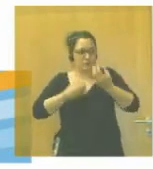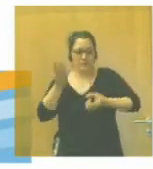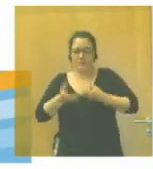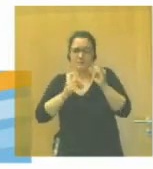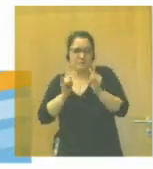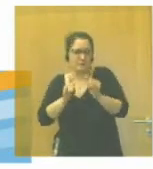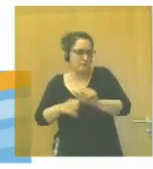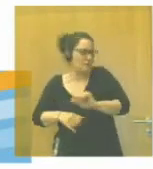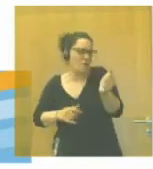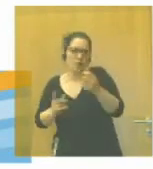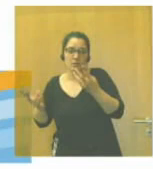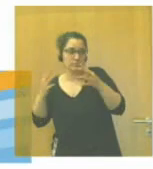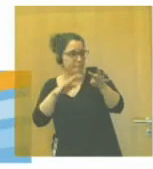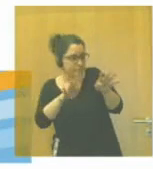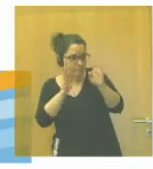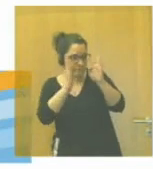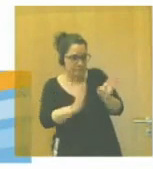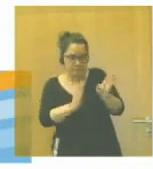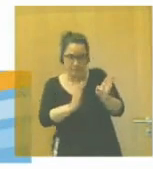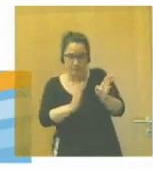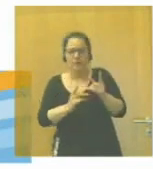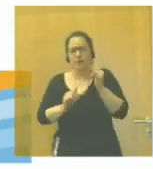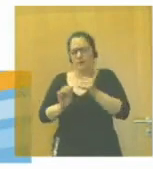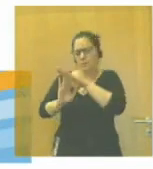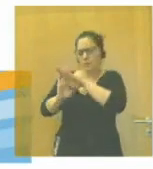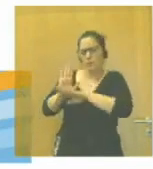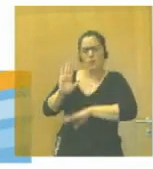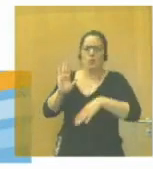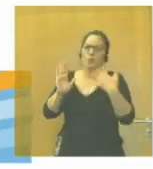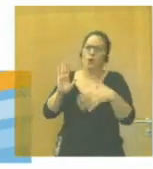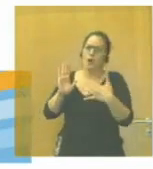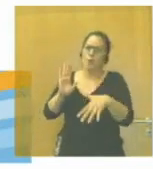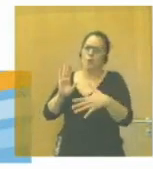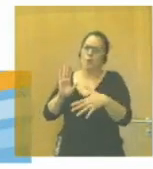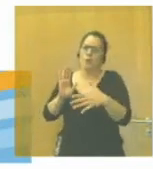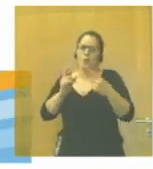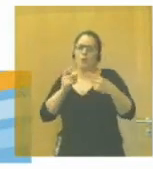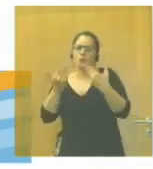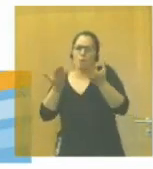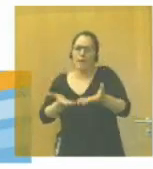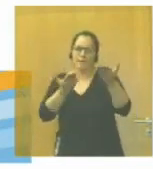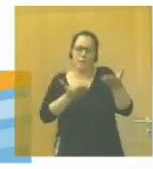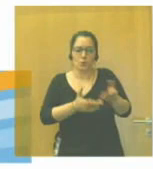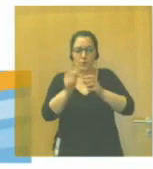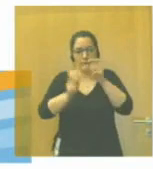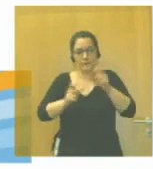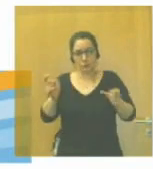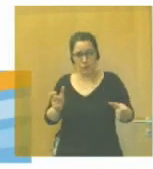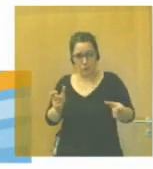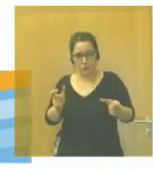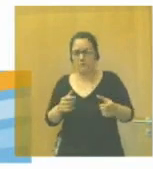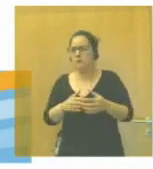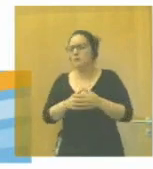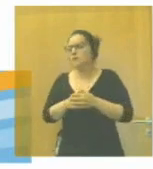a list of the ways in which we've really modified our language to be very careful about how we discuss suicide, because